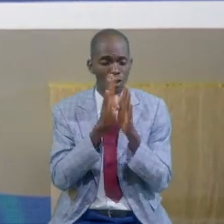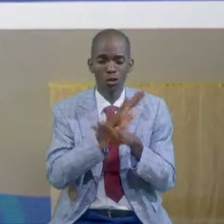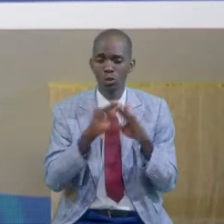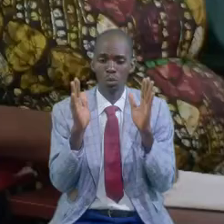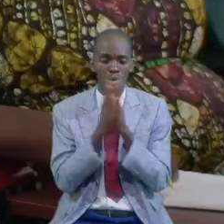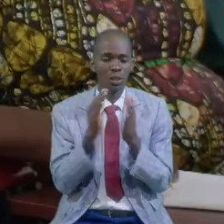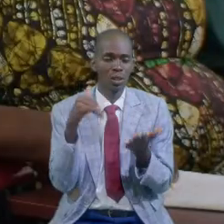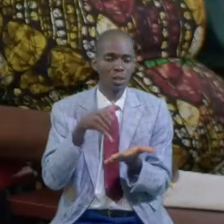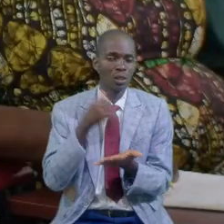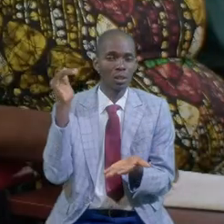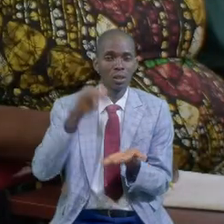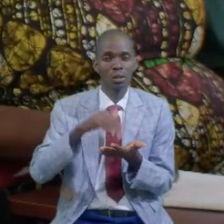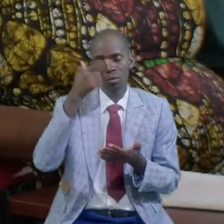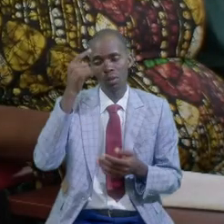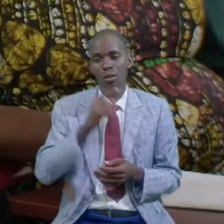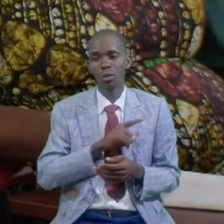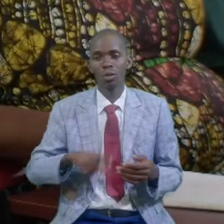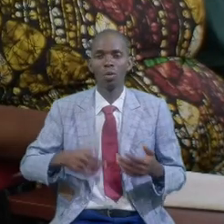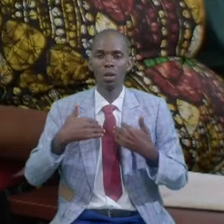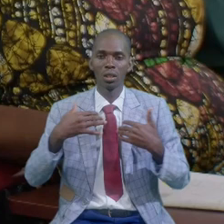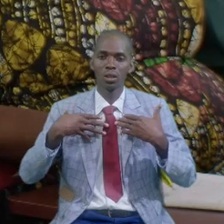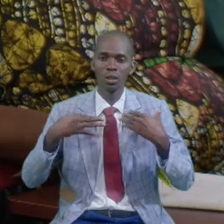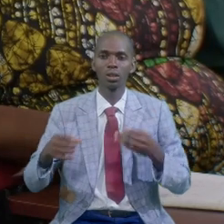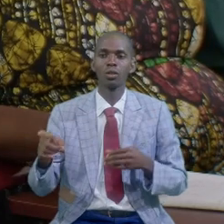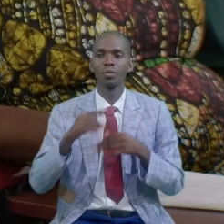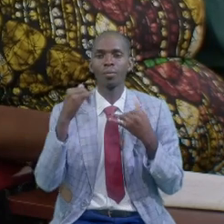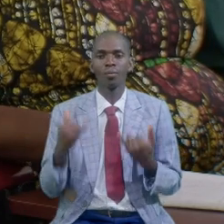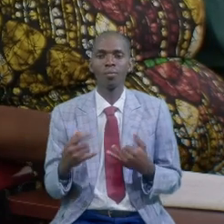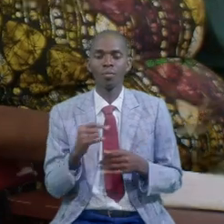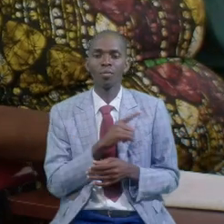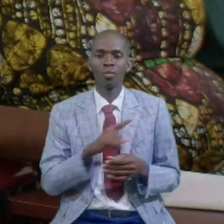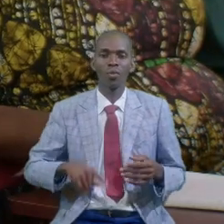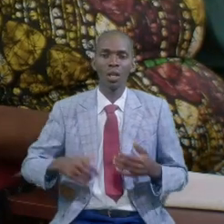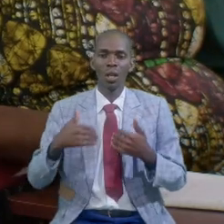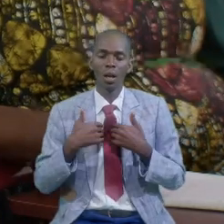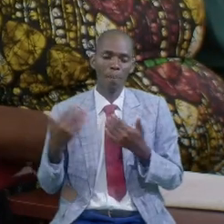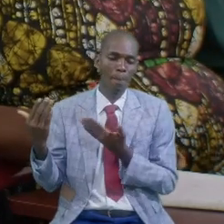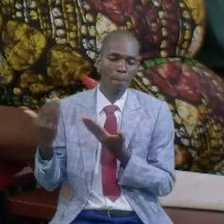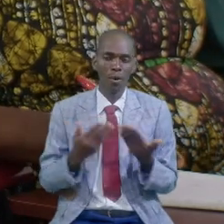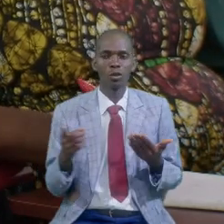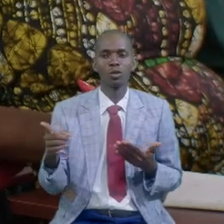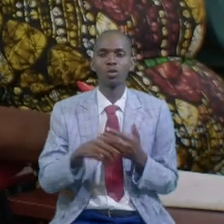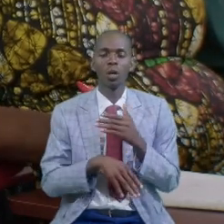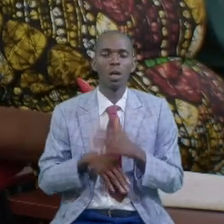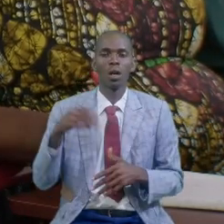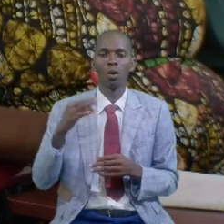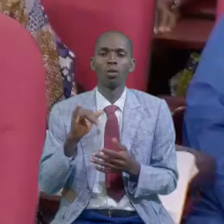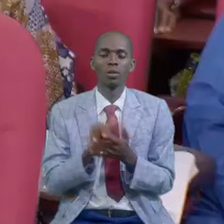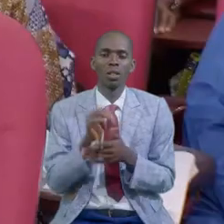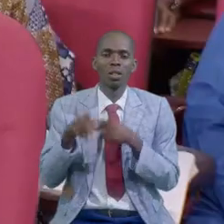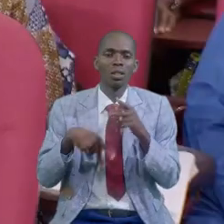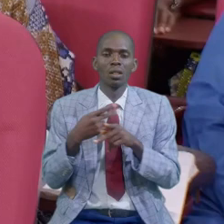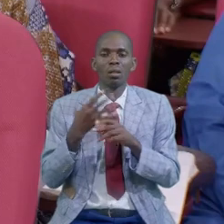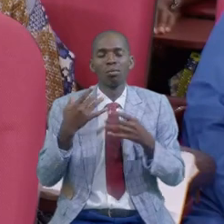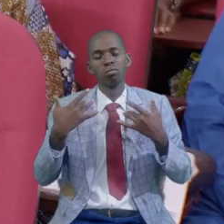the Lord has healed you now. Amen. And the Lord has brought you out of that kind of despondent